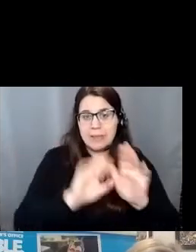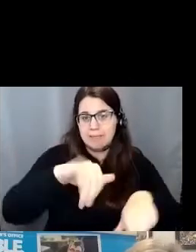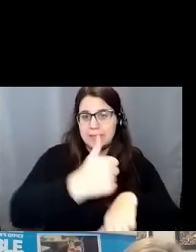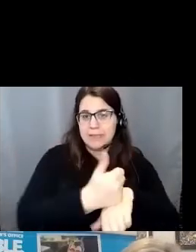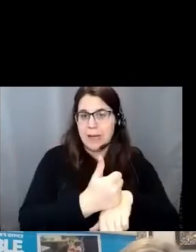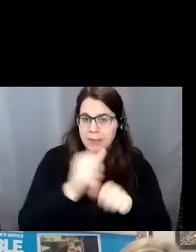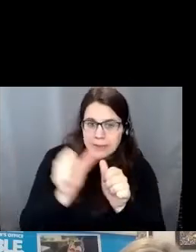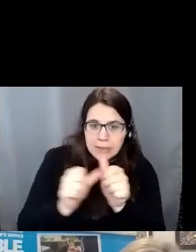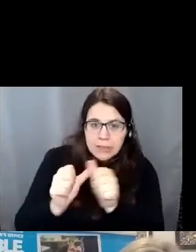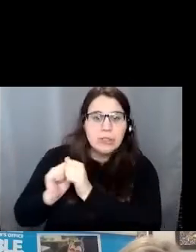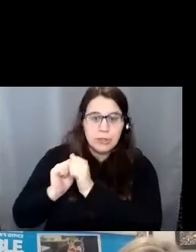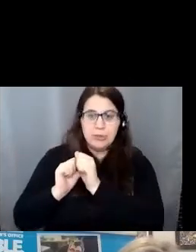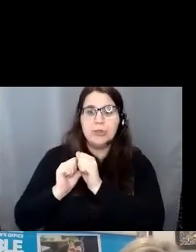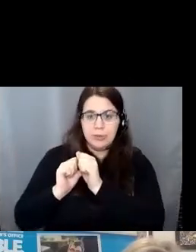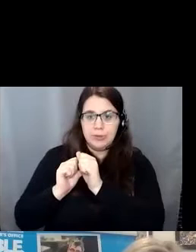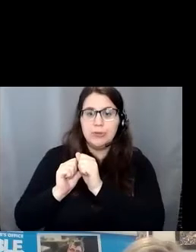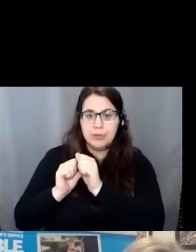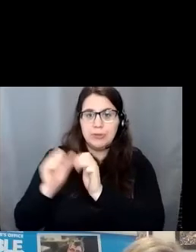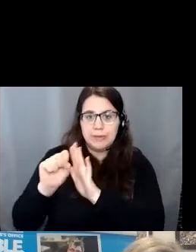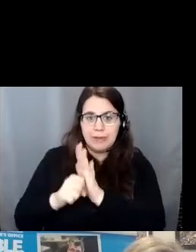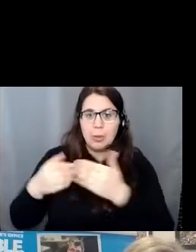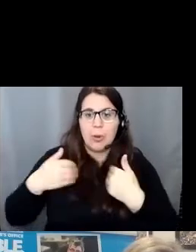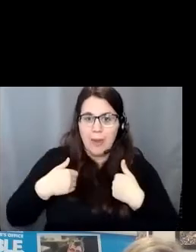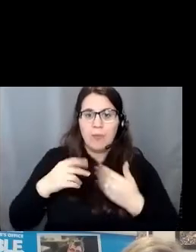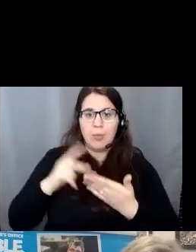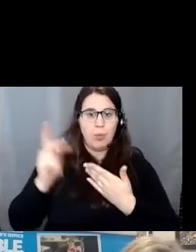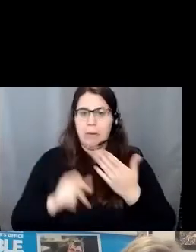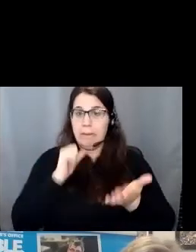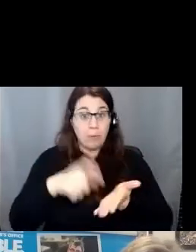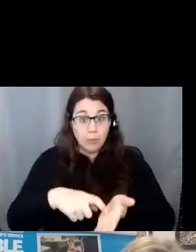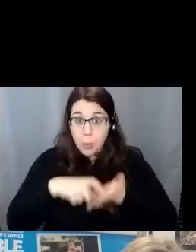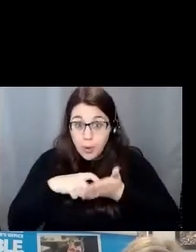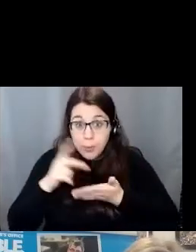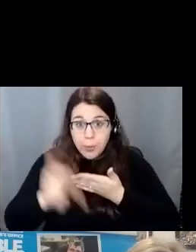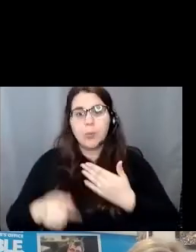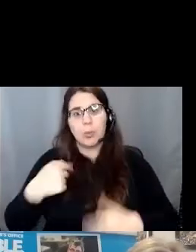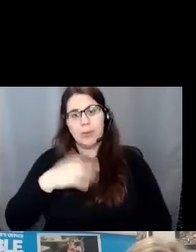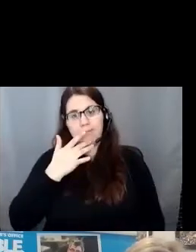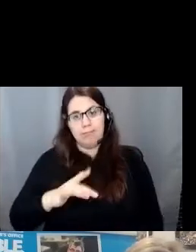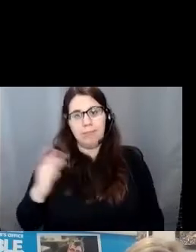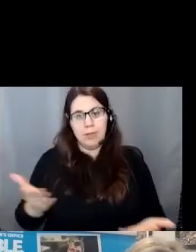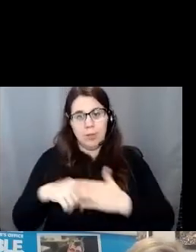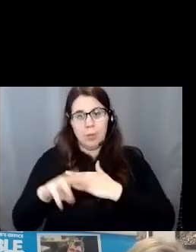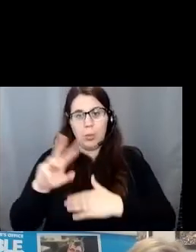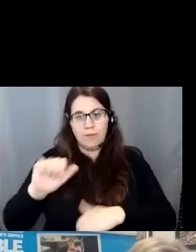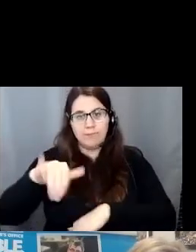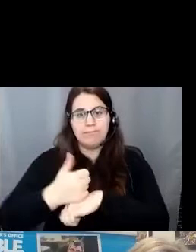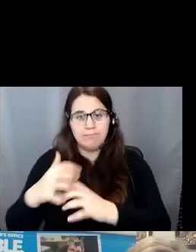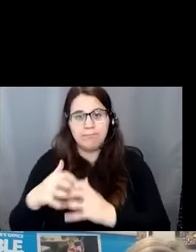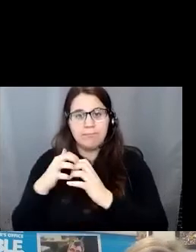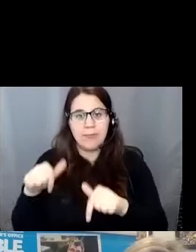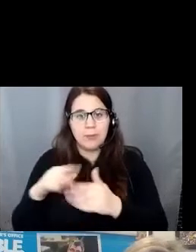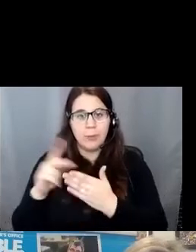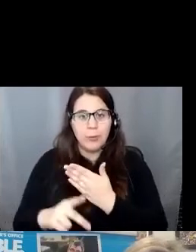not mandate that we have a program, so we do feel fortunate to have this program in West Virginia. Our